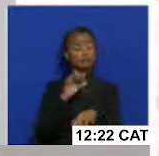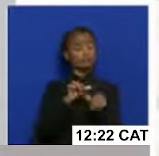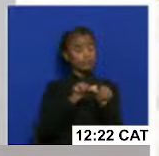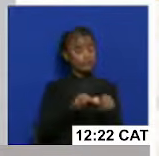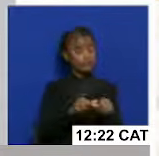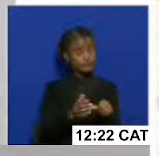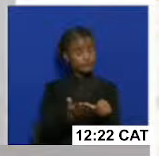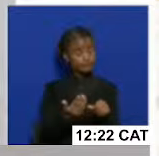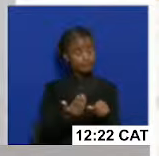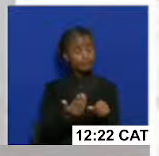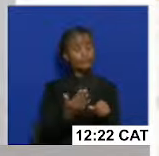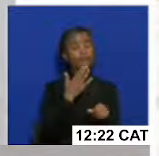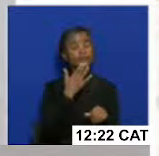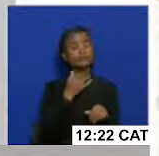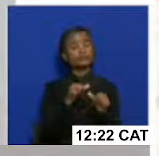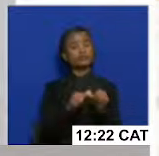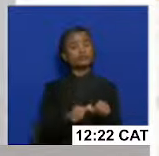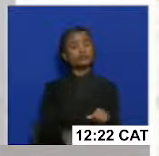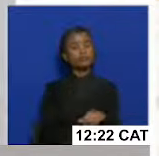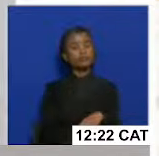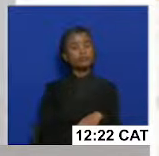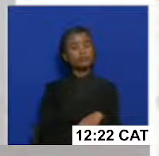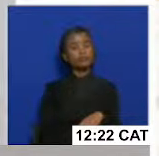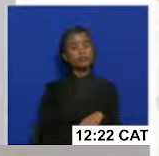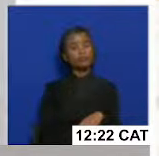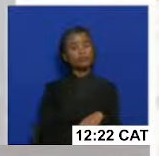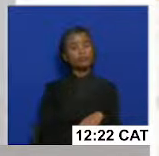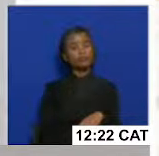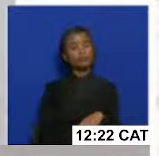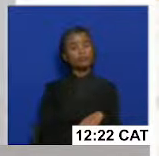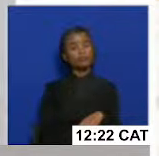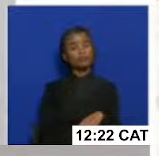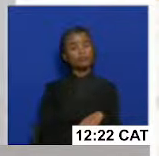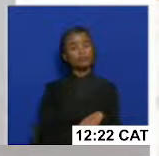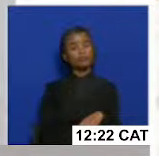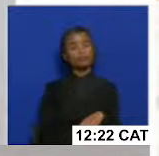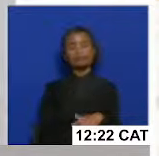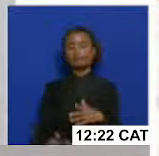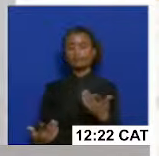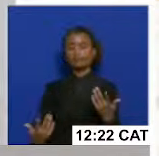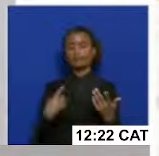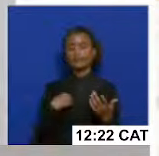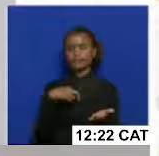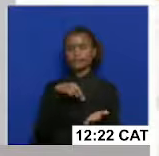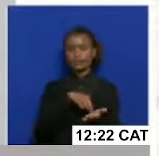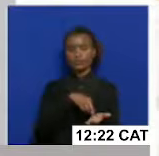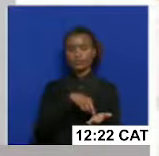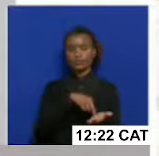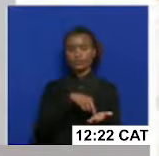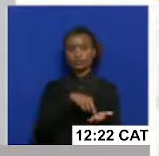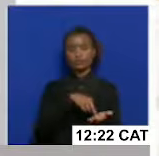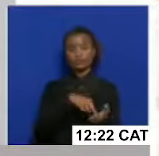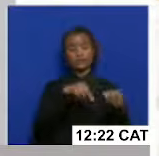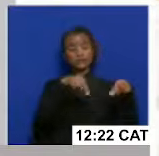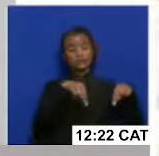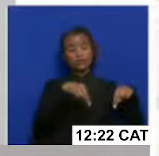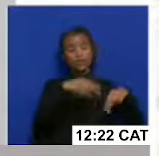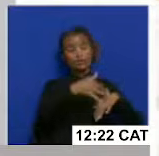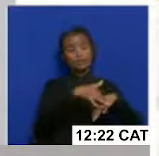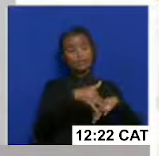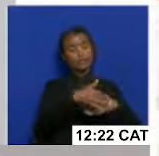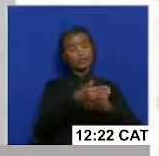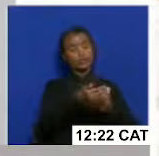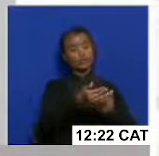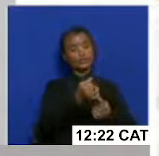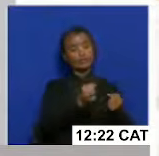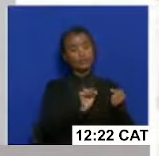continue. we stood outside just next to her car, and then